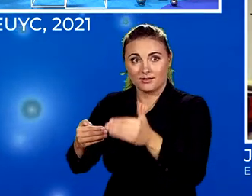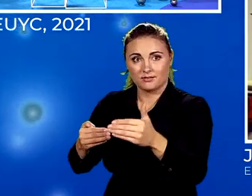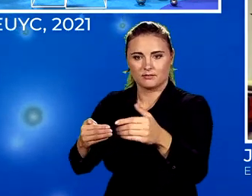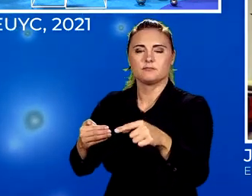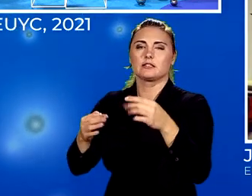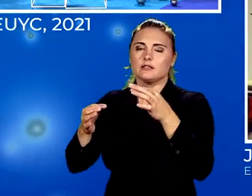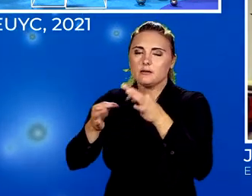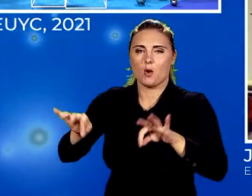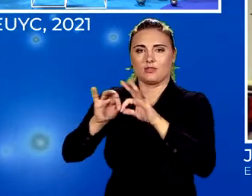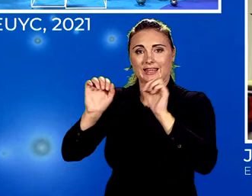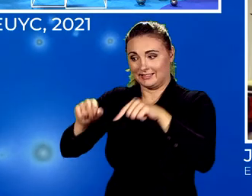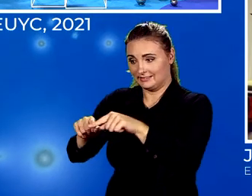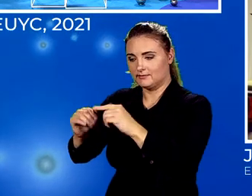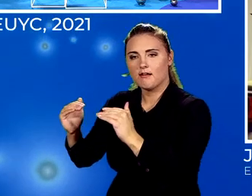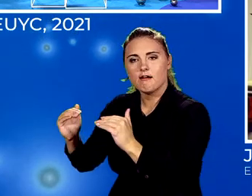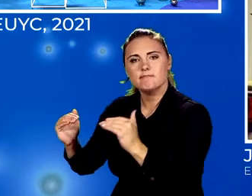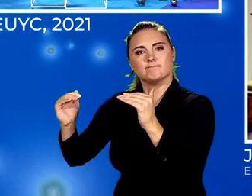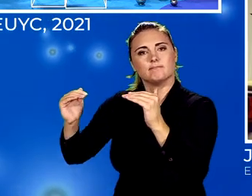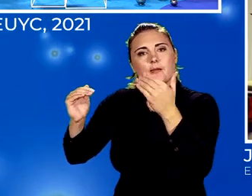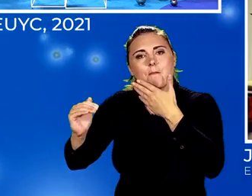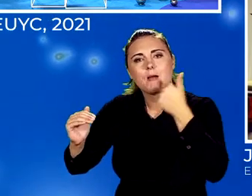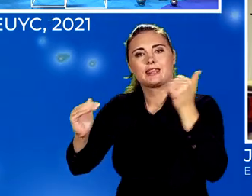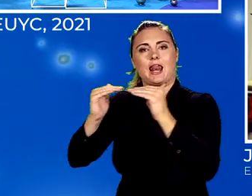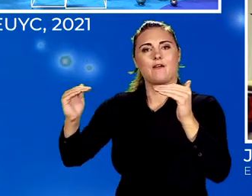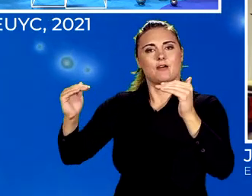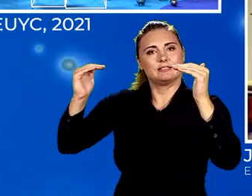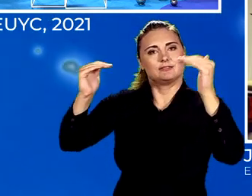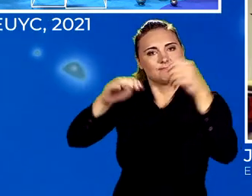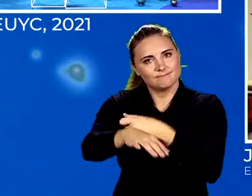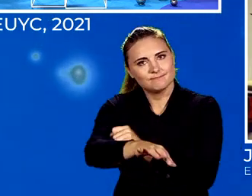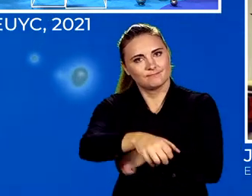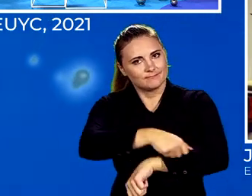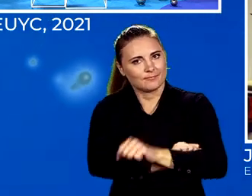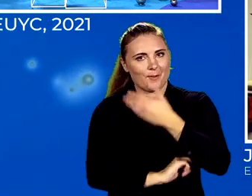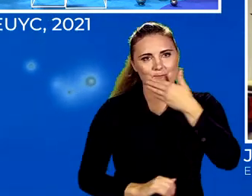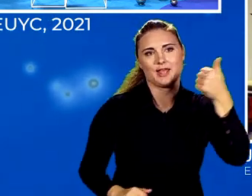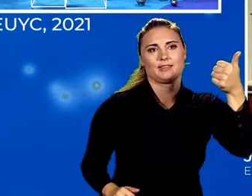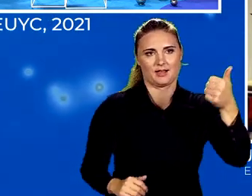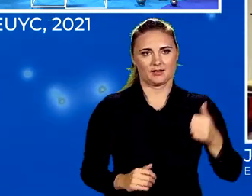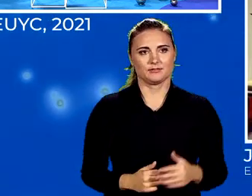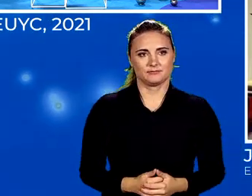given responsibilities that we weren't really part of the consultation